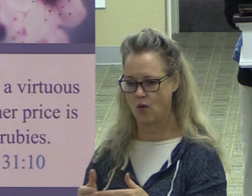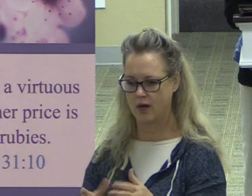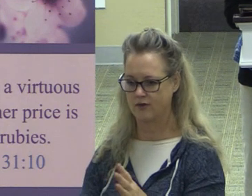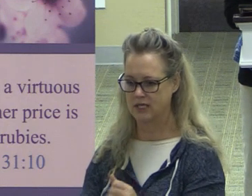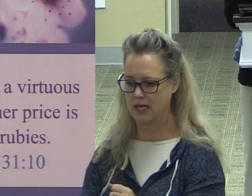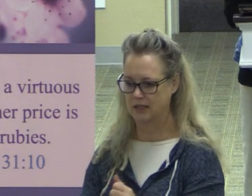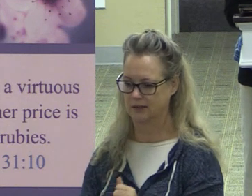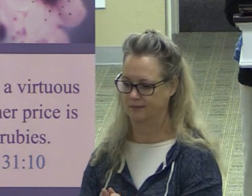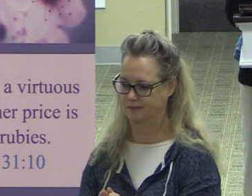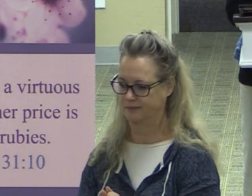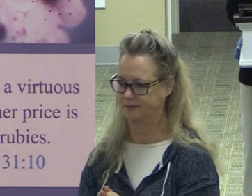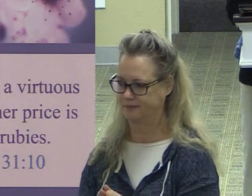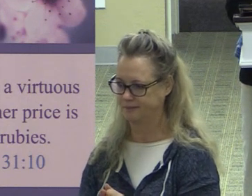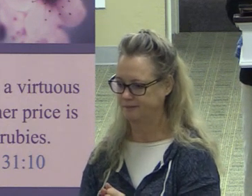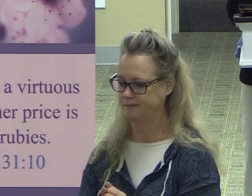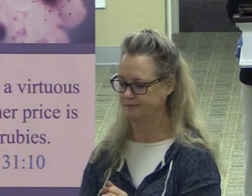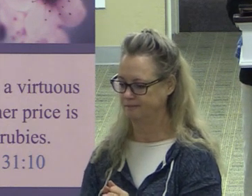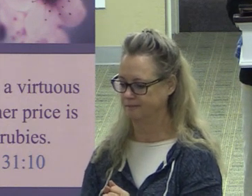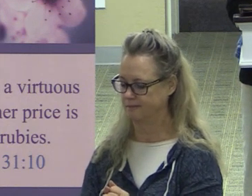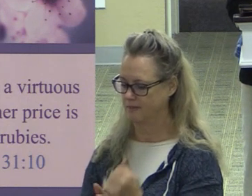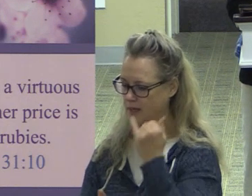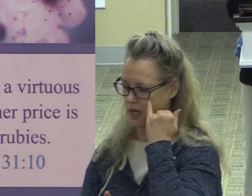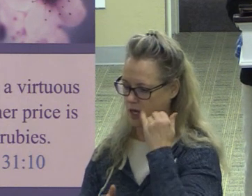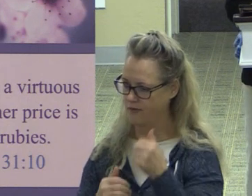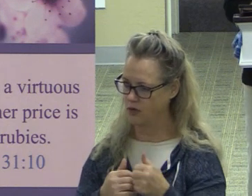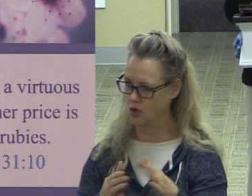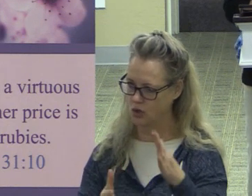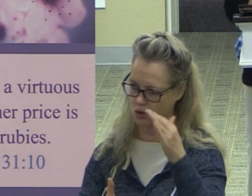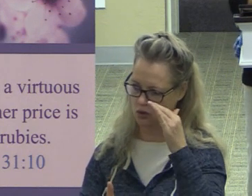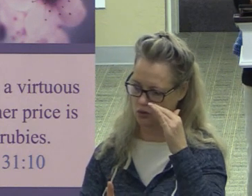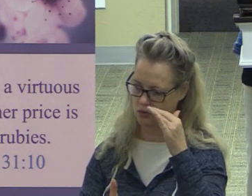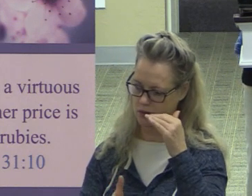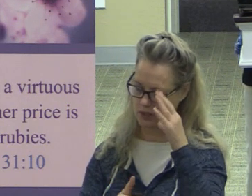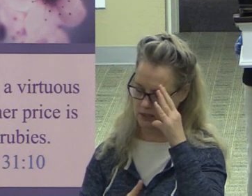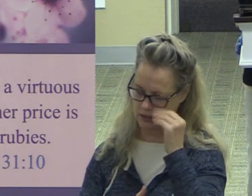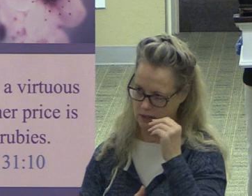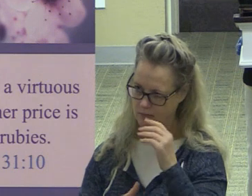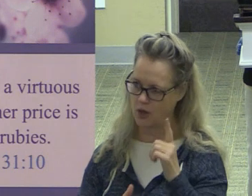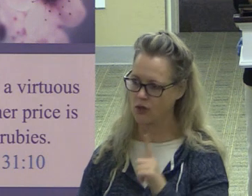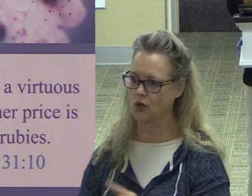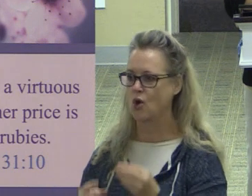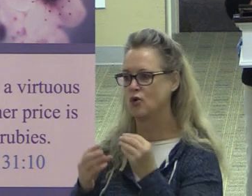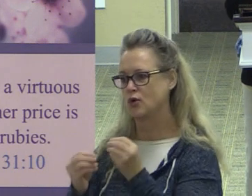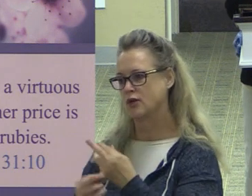takes. If you lose sleep, the Lord will give you rest. You know,